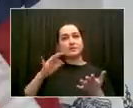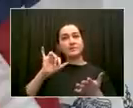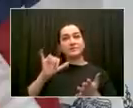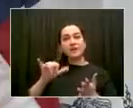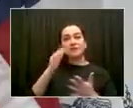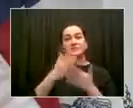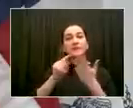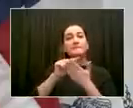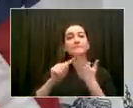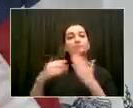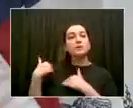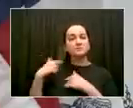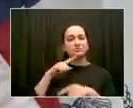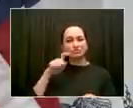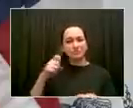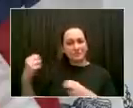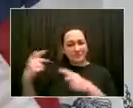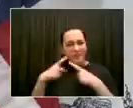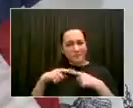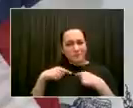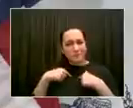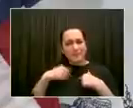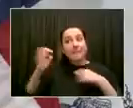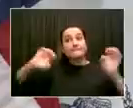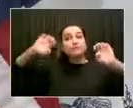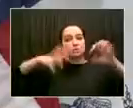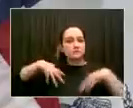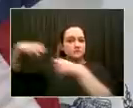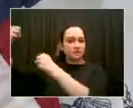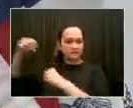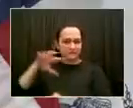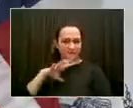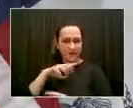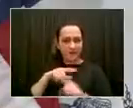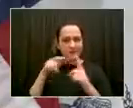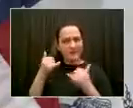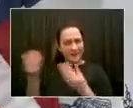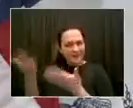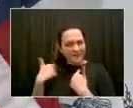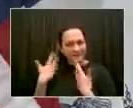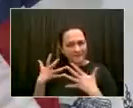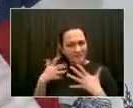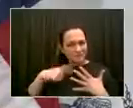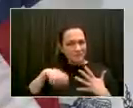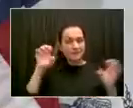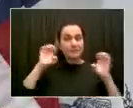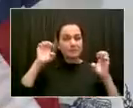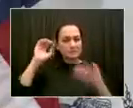at this point in history. For our last question, we'll go to Nolan from the Post.